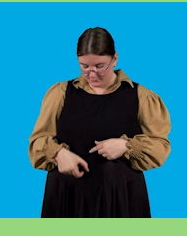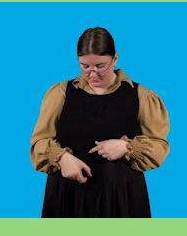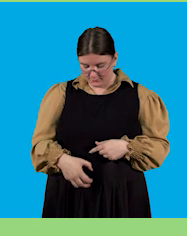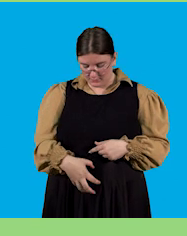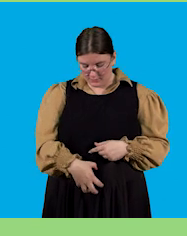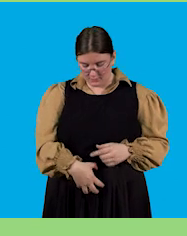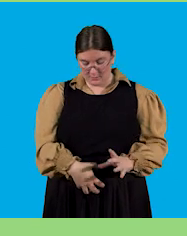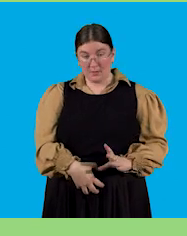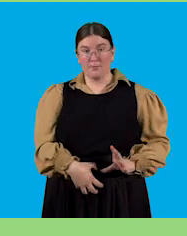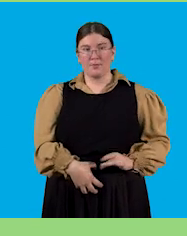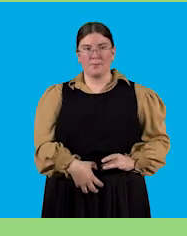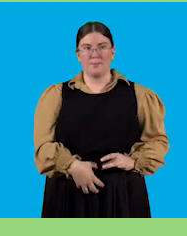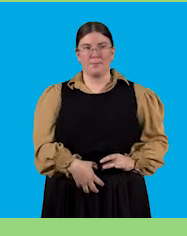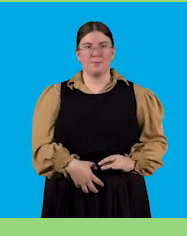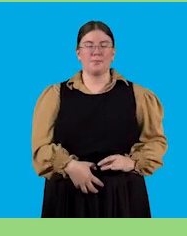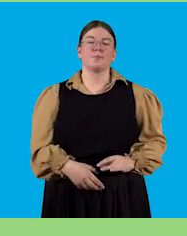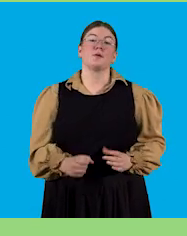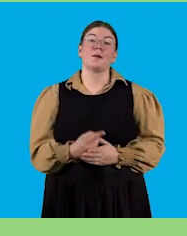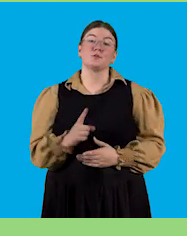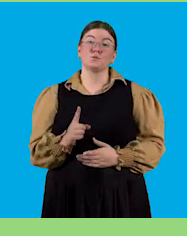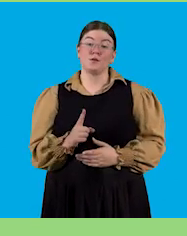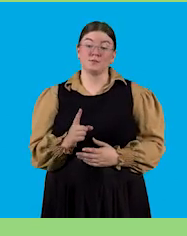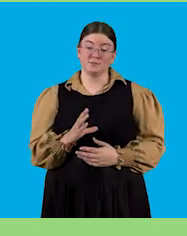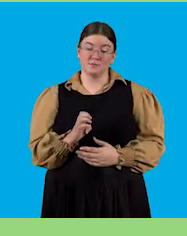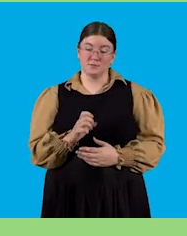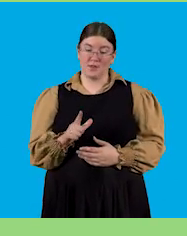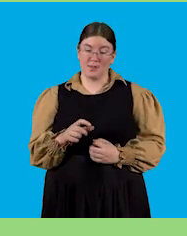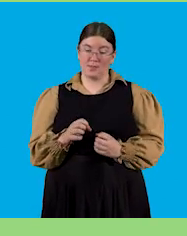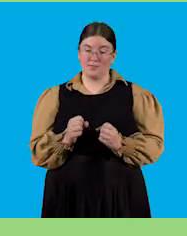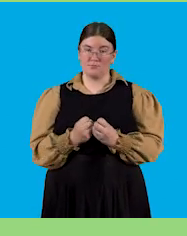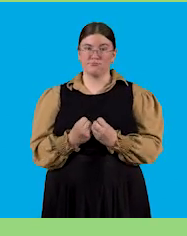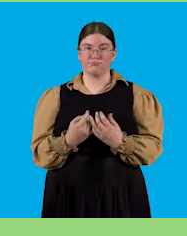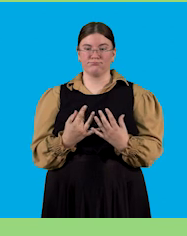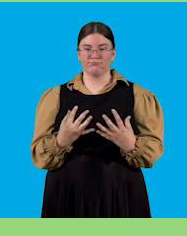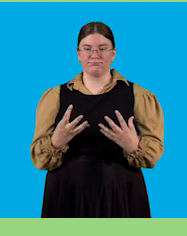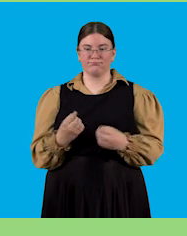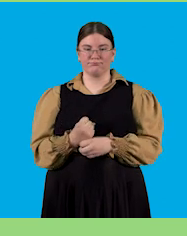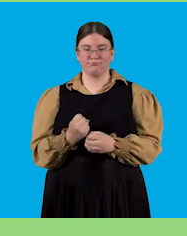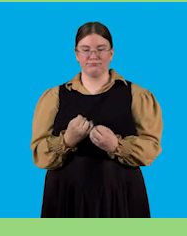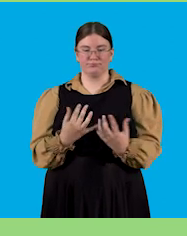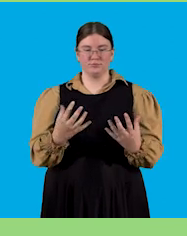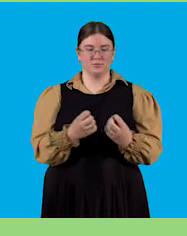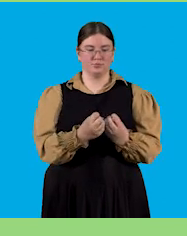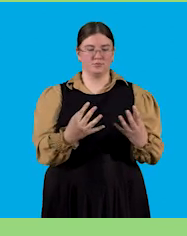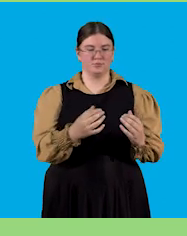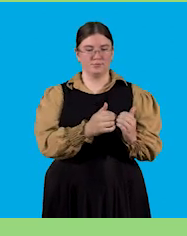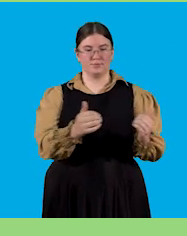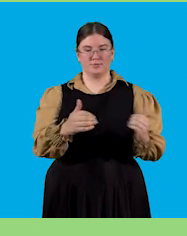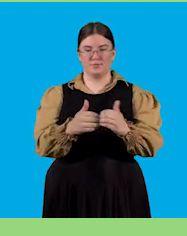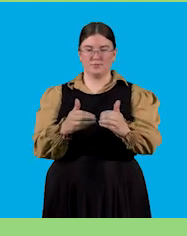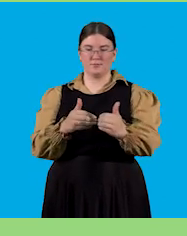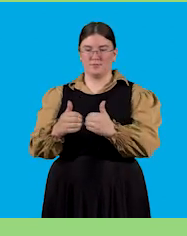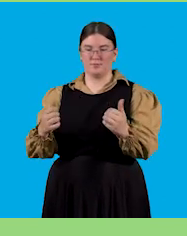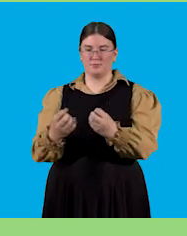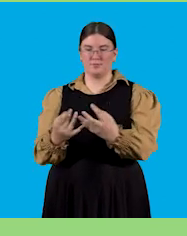continue to take place. As the cells divide, the divided cells will form